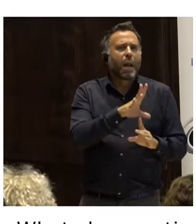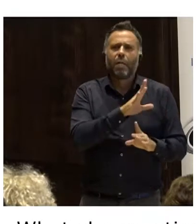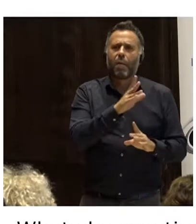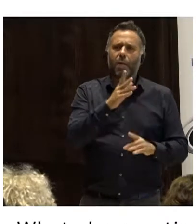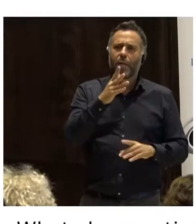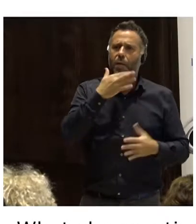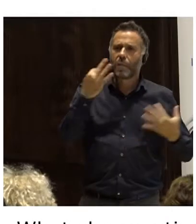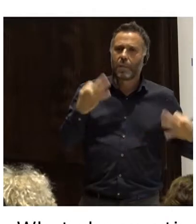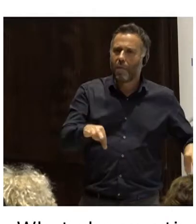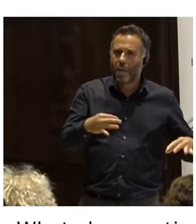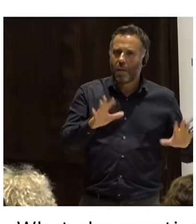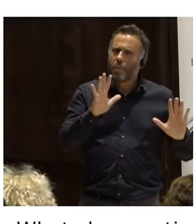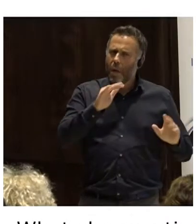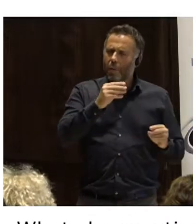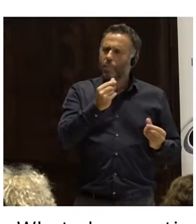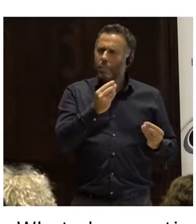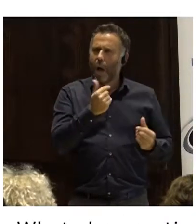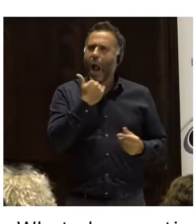a very complicated